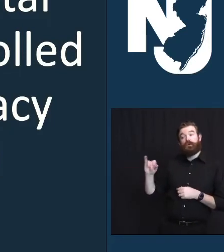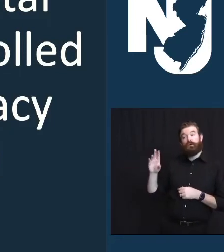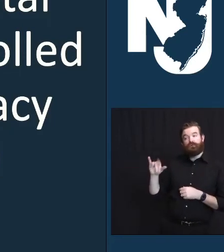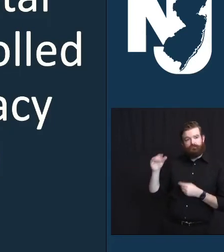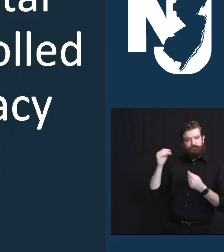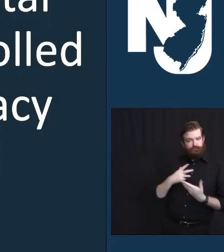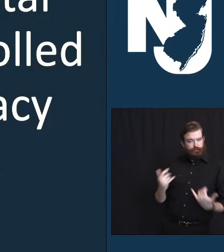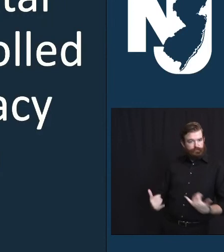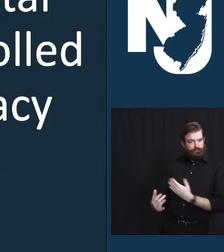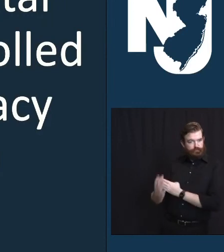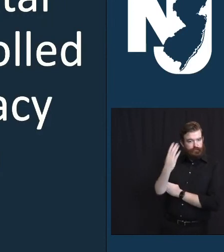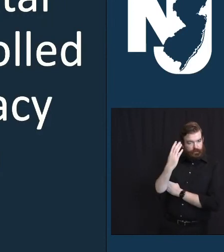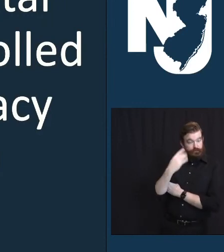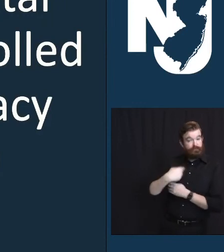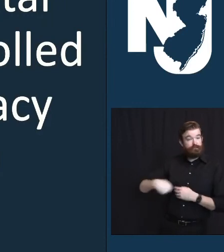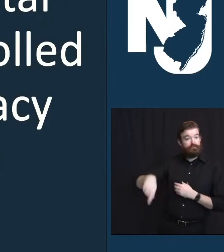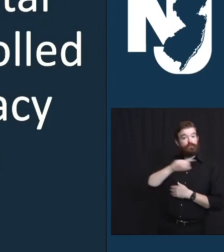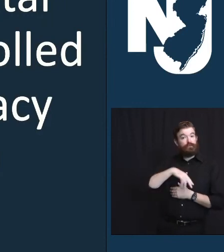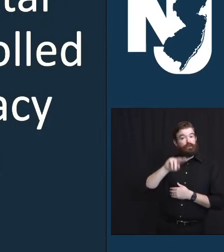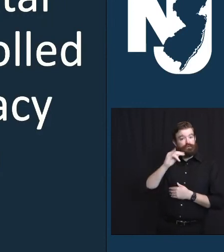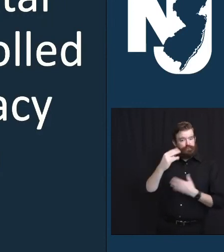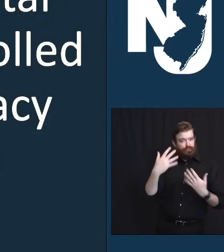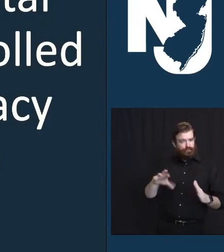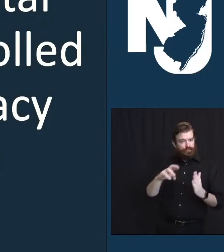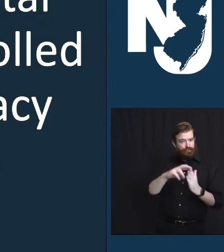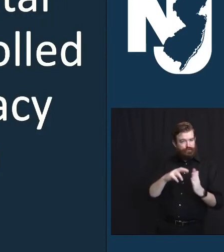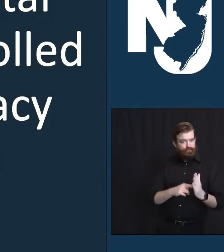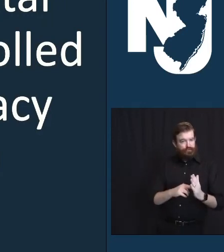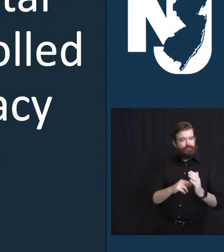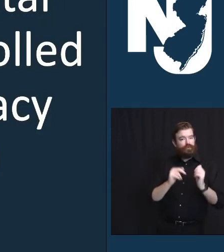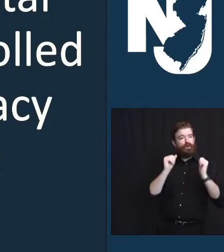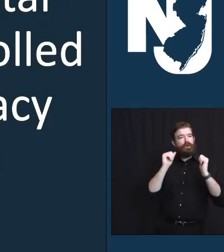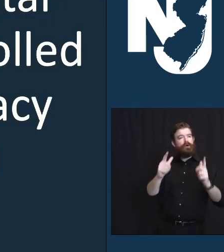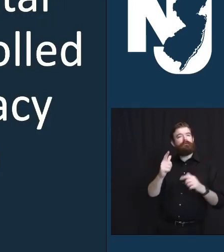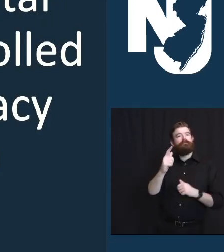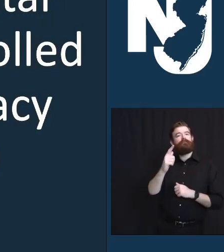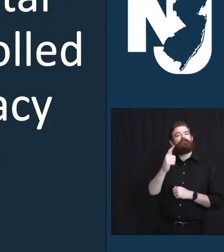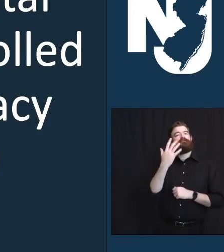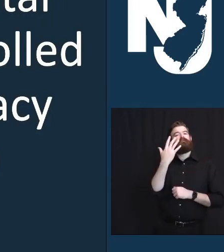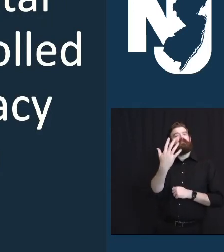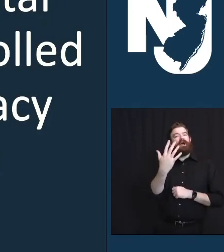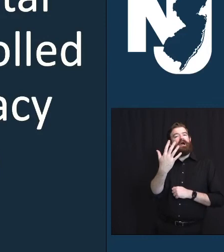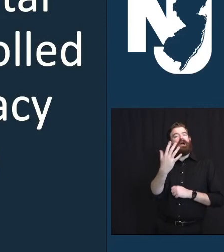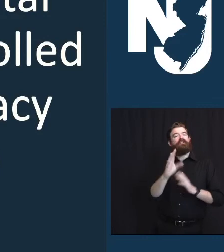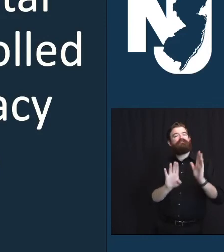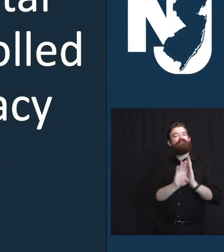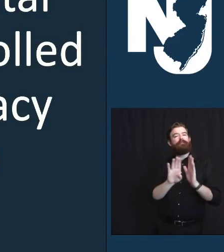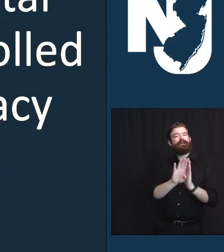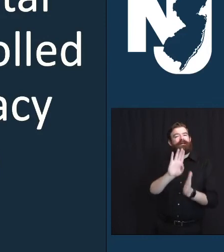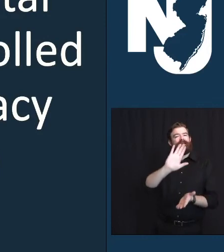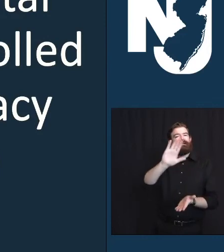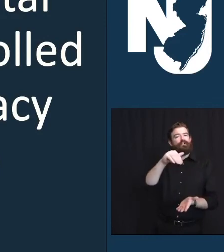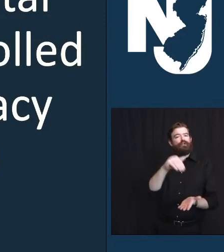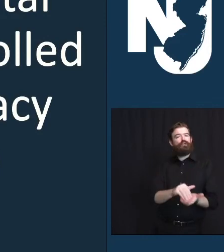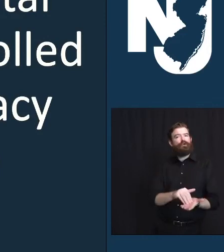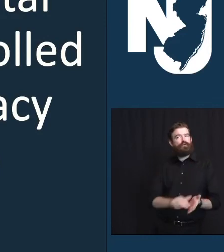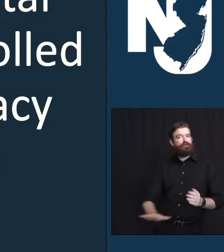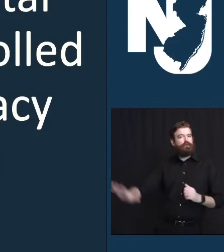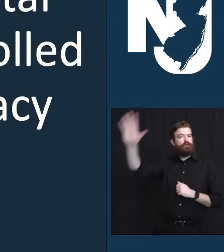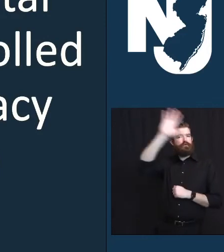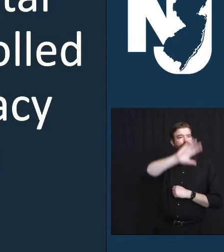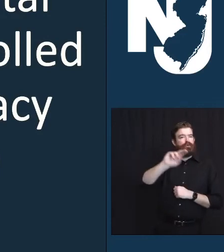all 5 of our state developmental centers in the pharmacy program for vaccinations. That's the federal pharmacy program,